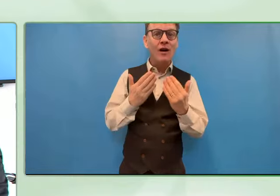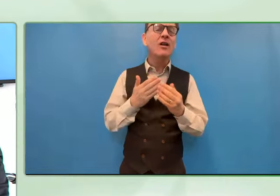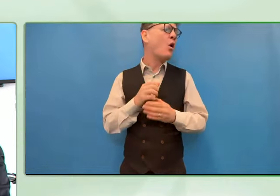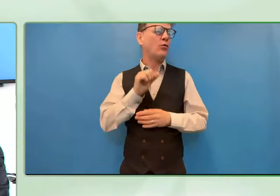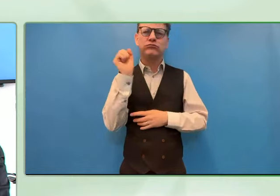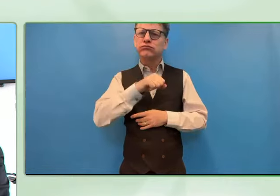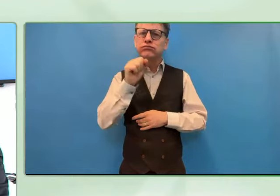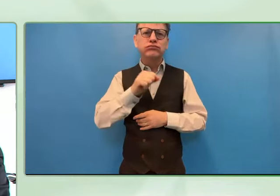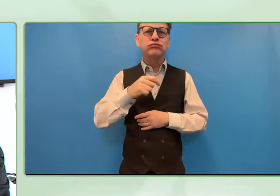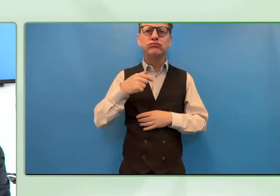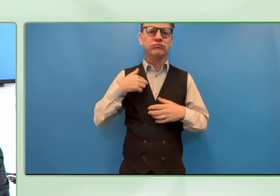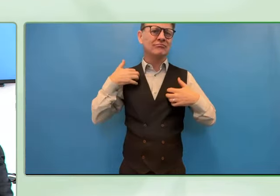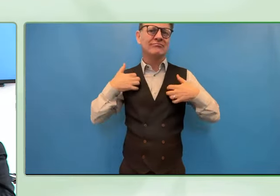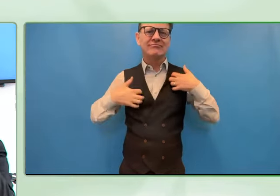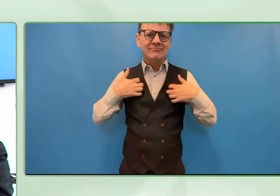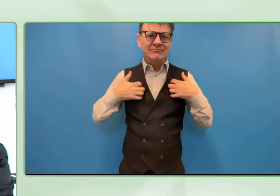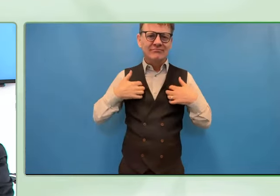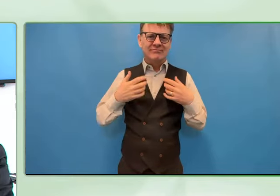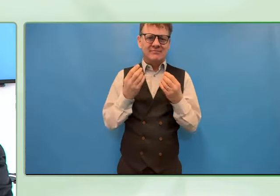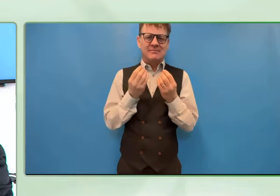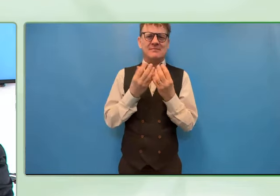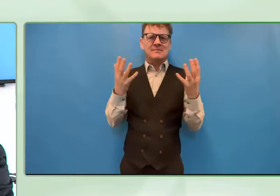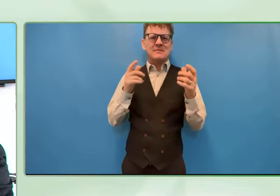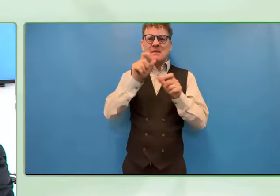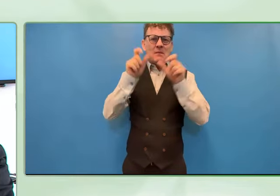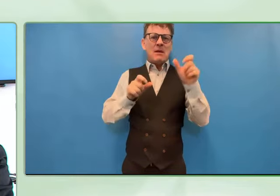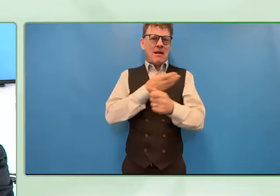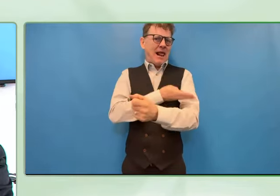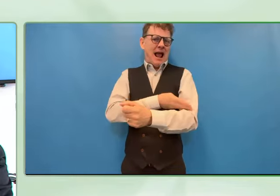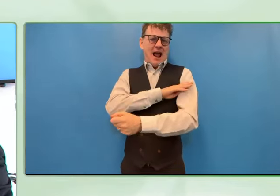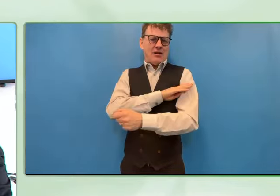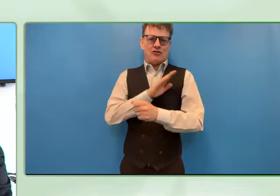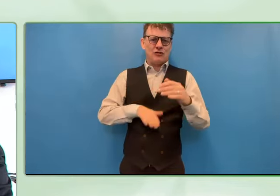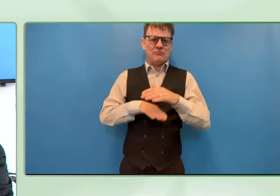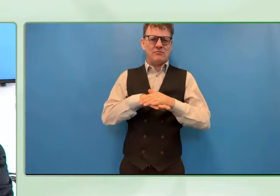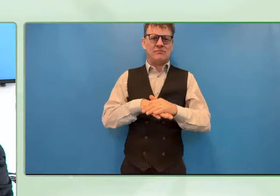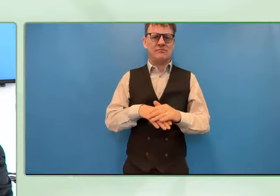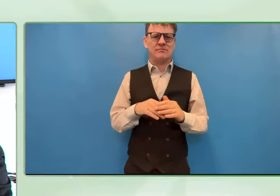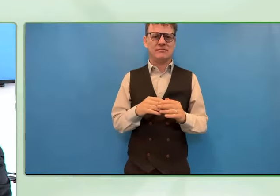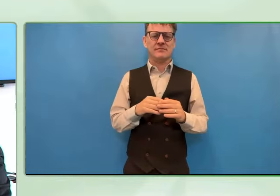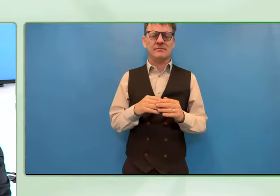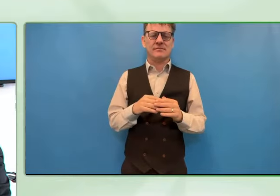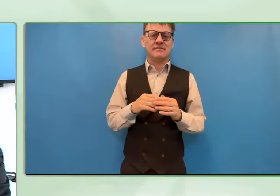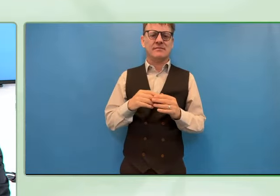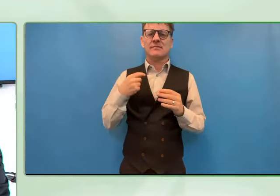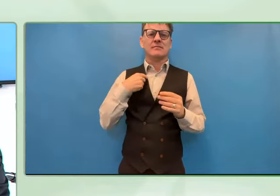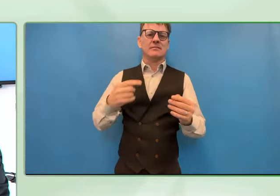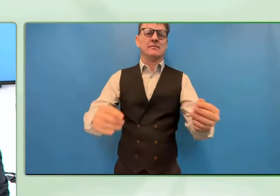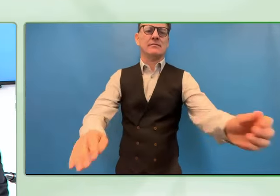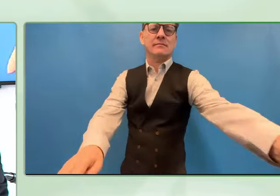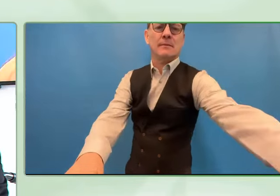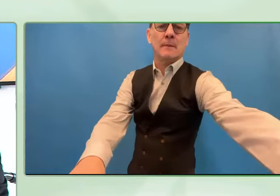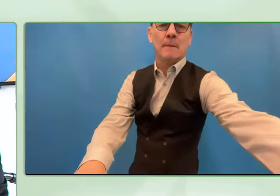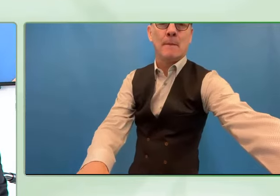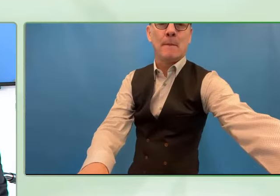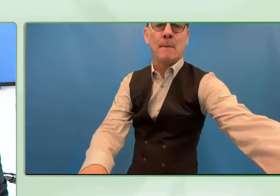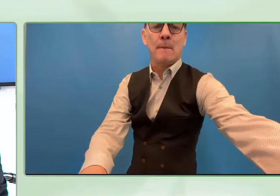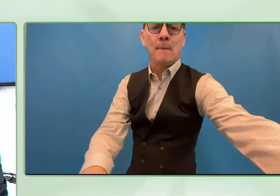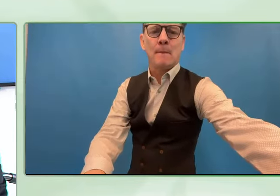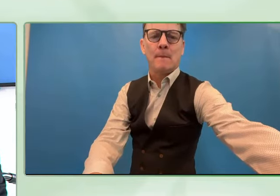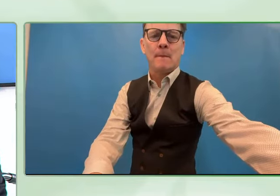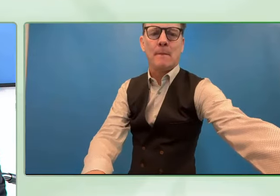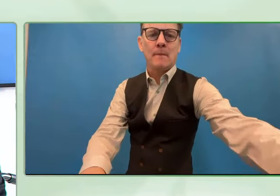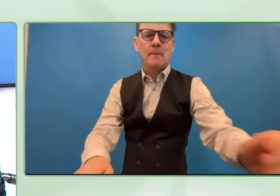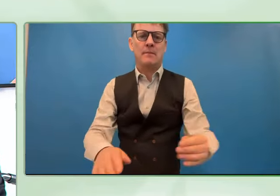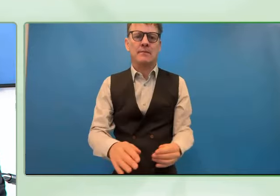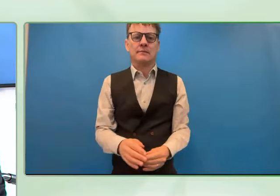here with so much energy in them. I'm loving it. Every time I come here, I always see and meet new people, and it's one of the absolute joys of being